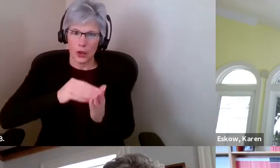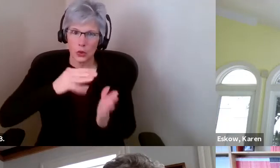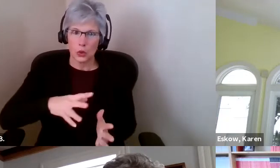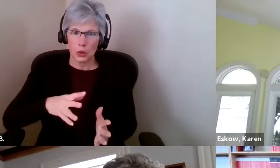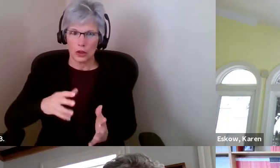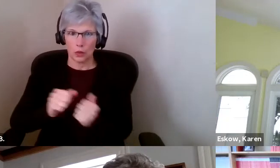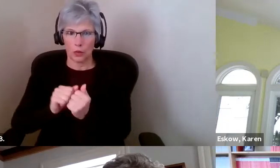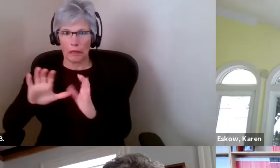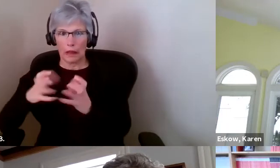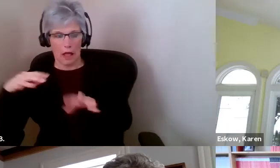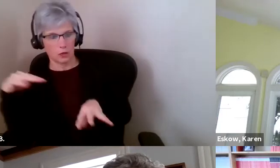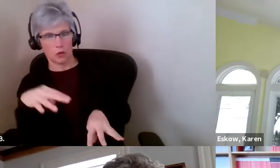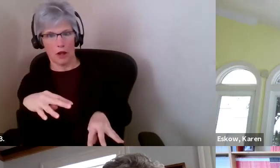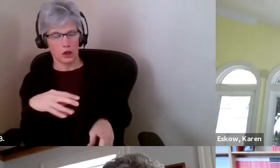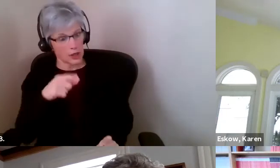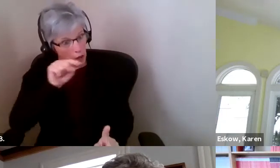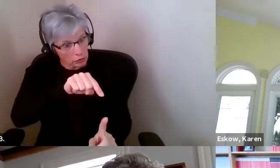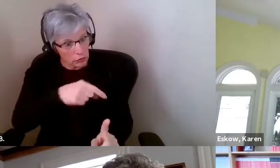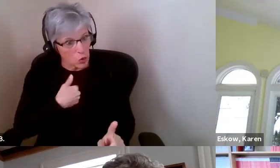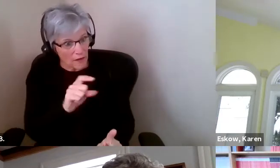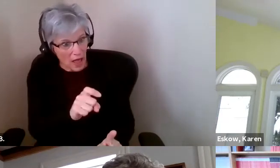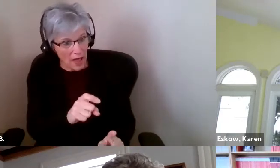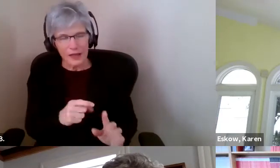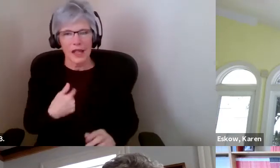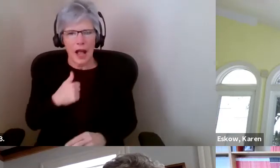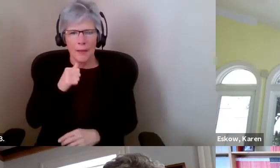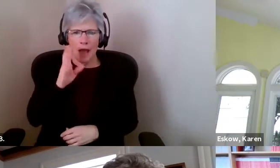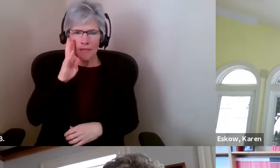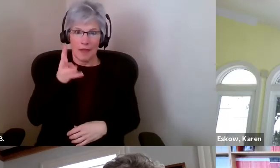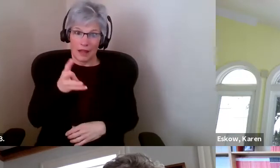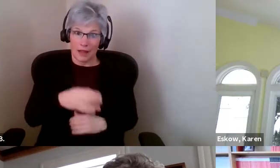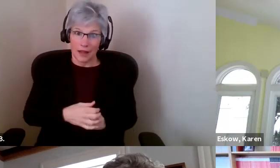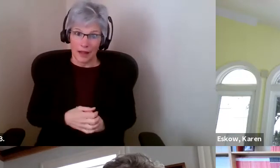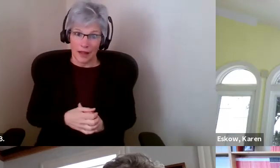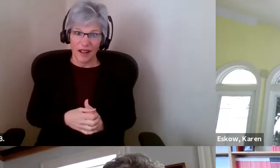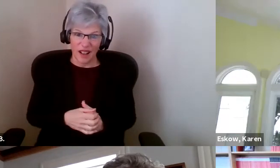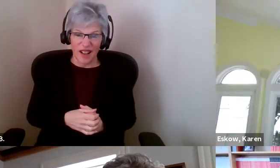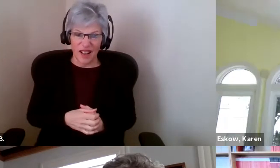And I'm not really making this up. I mean, I get a lot of complaints about